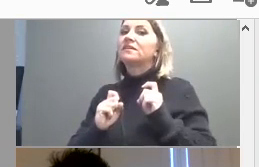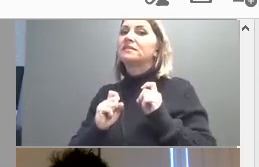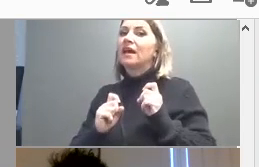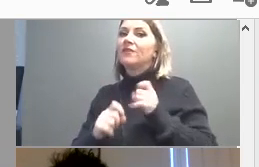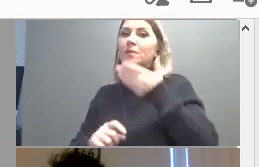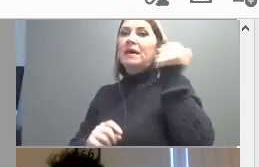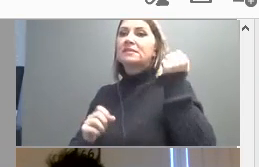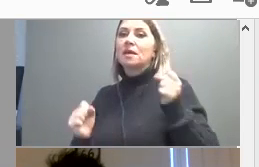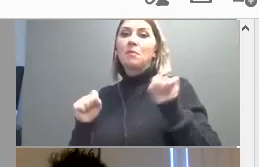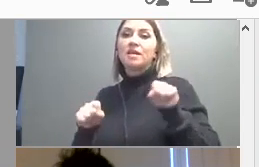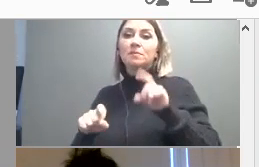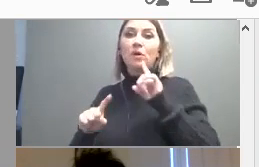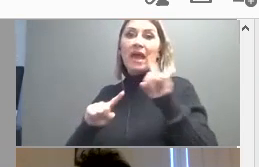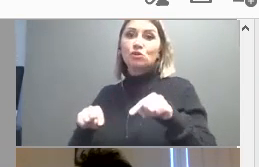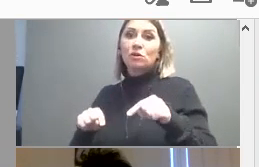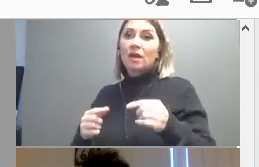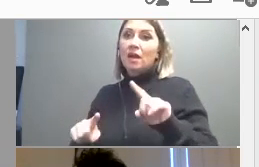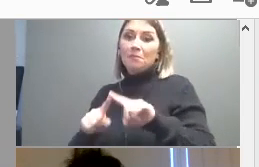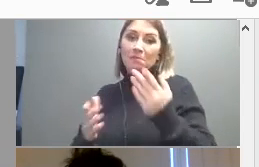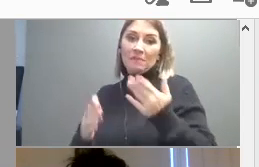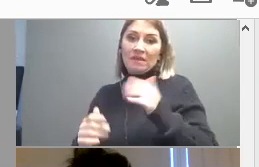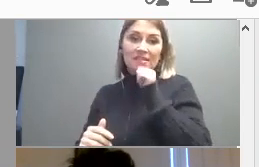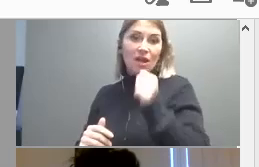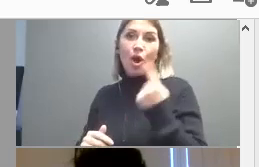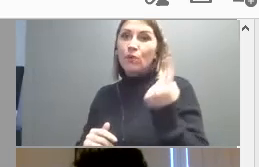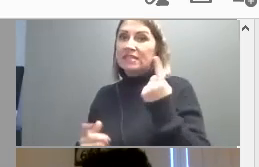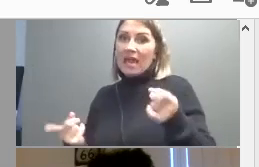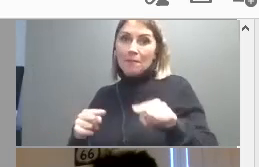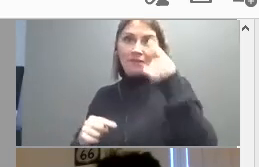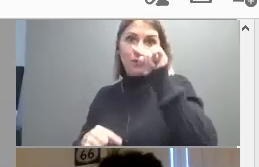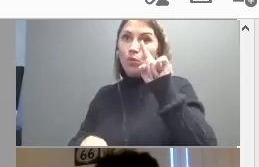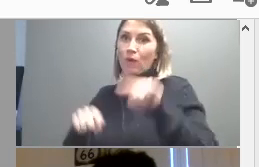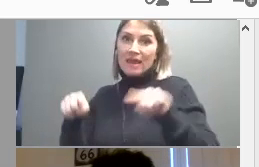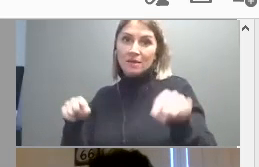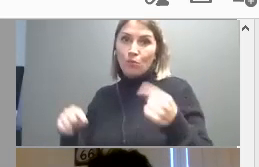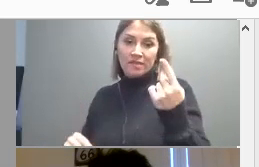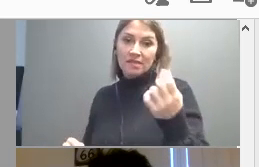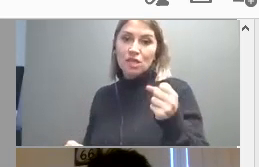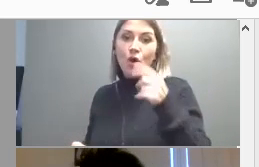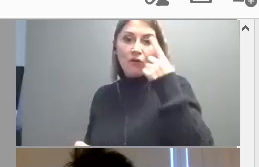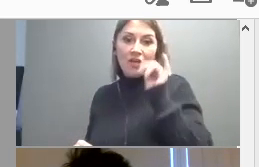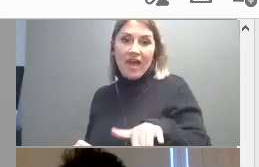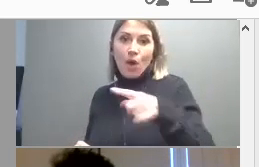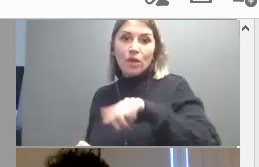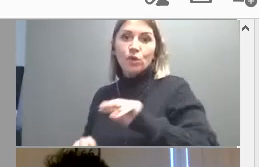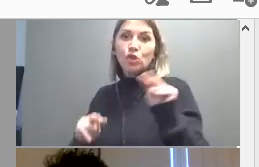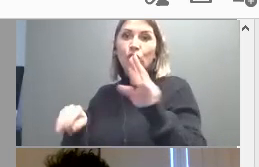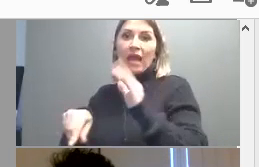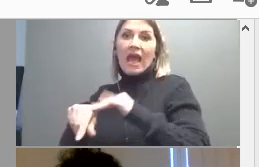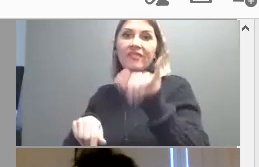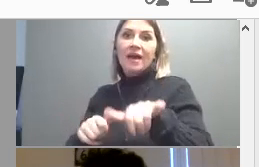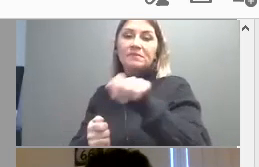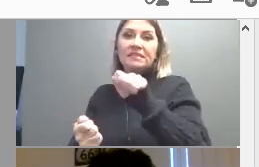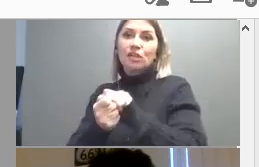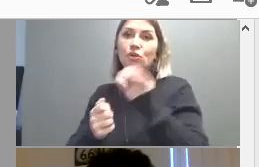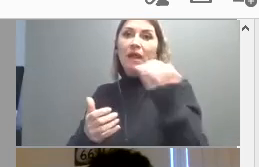answer. However, that might not always be the case for random other graphs. So for that, we would look at this particular